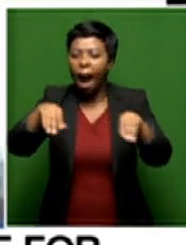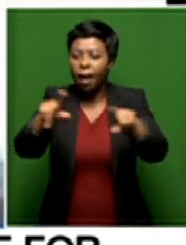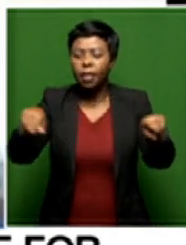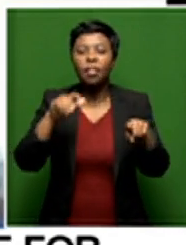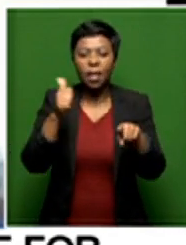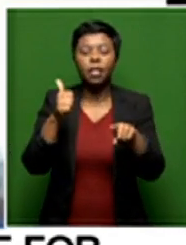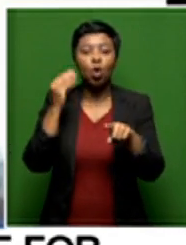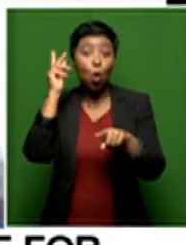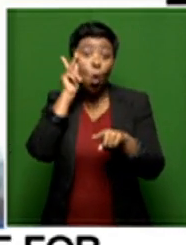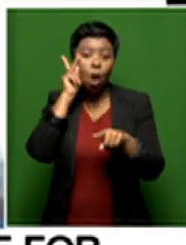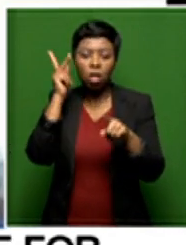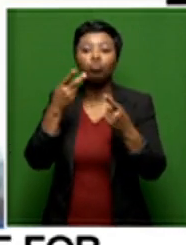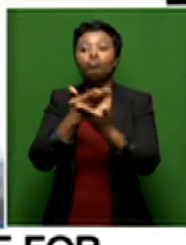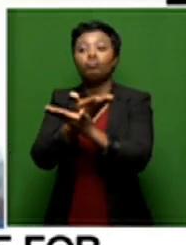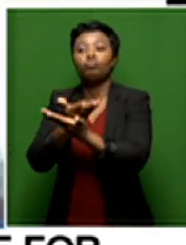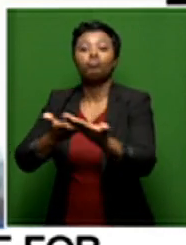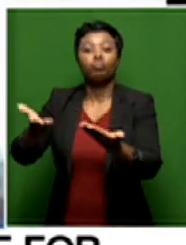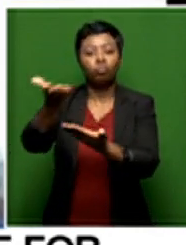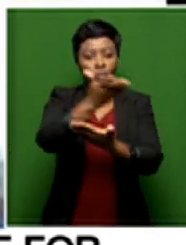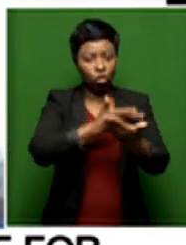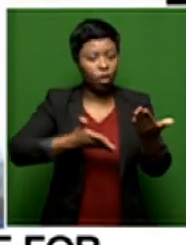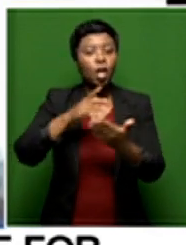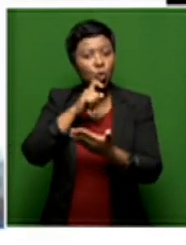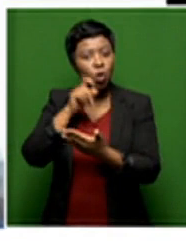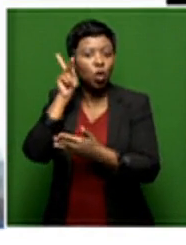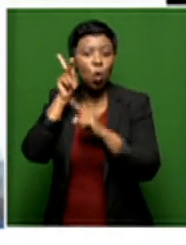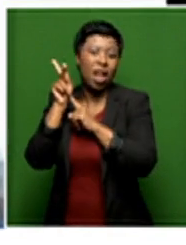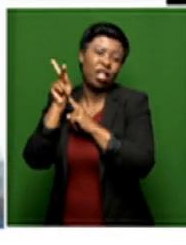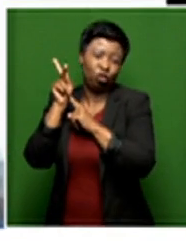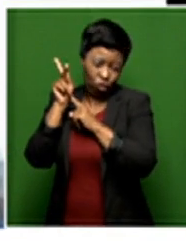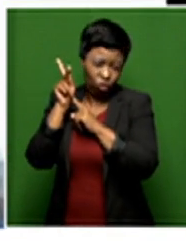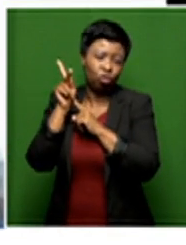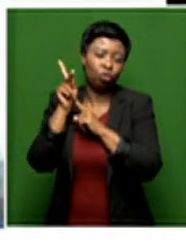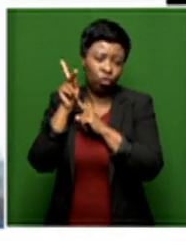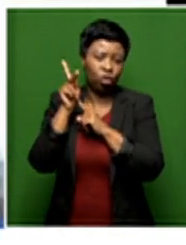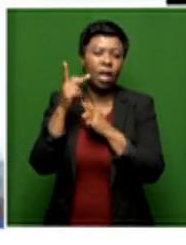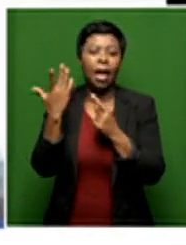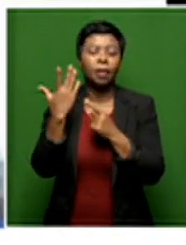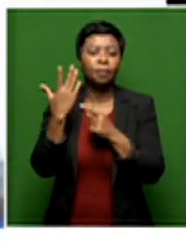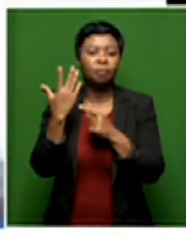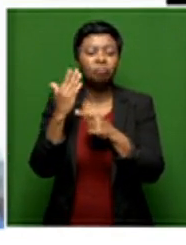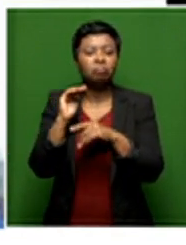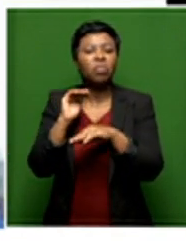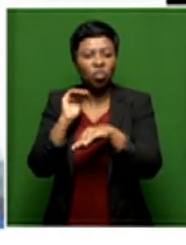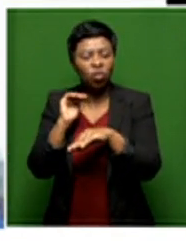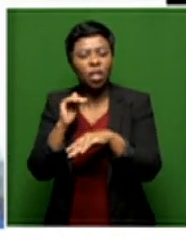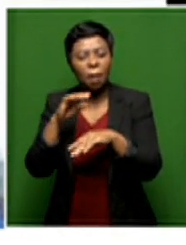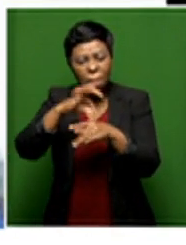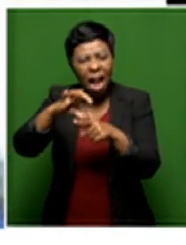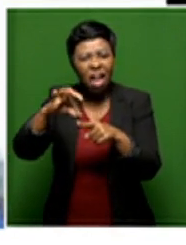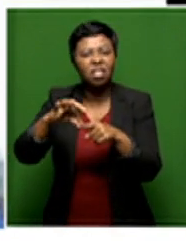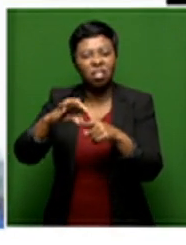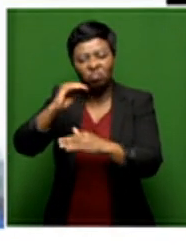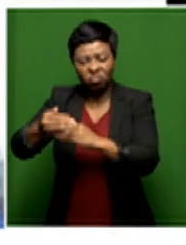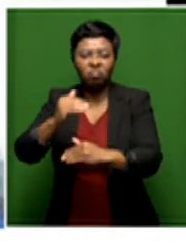And they're using that knowledge to basically map bee-friendly, pollinator-friendly plants around